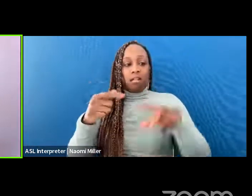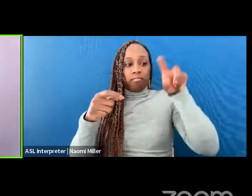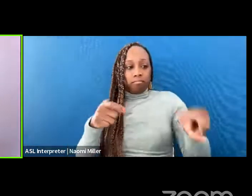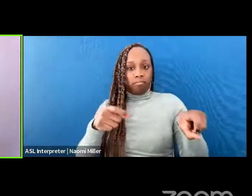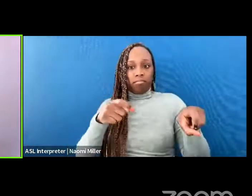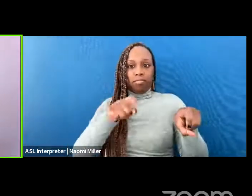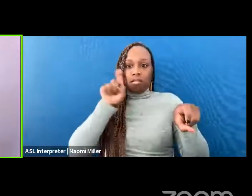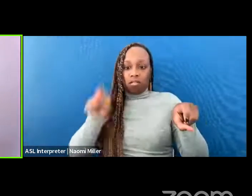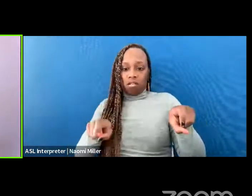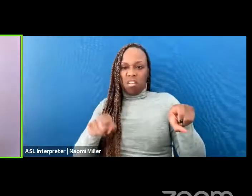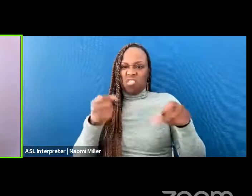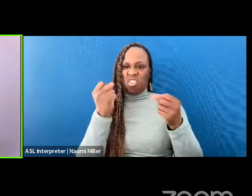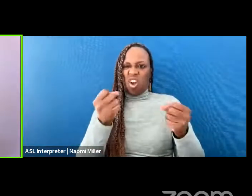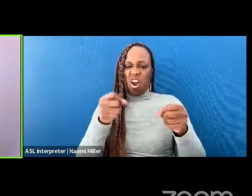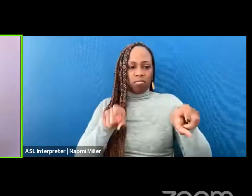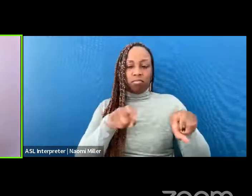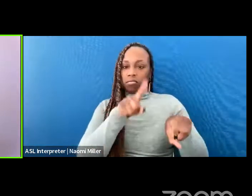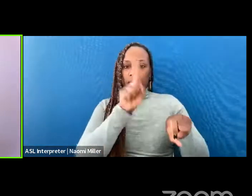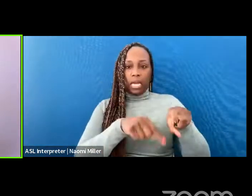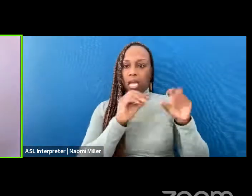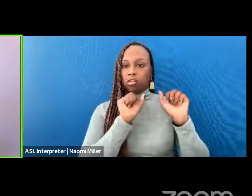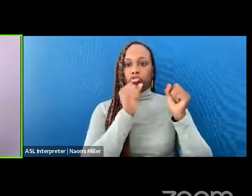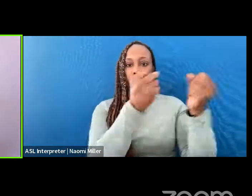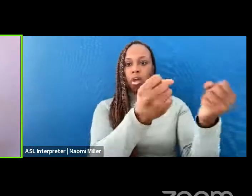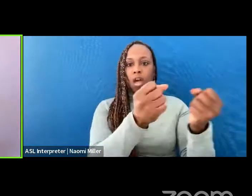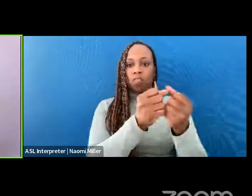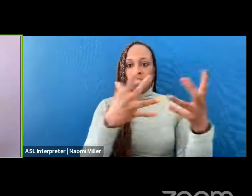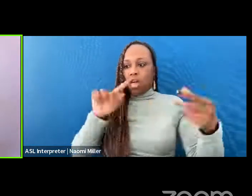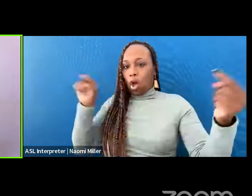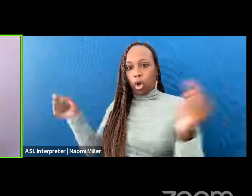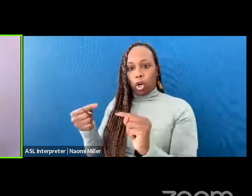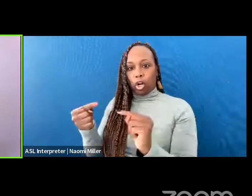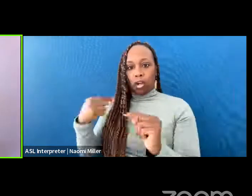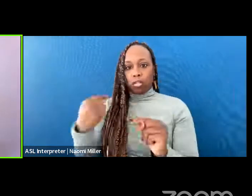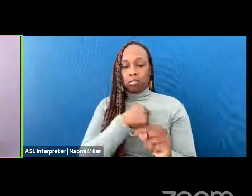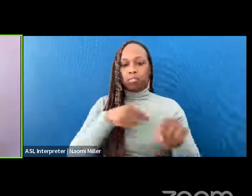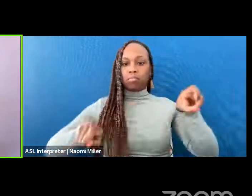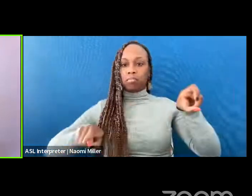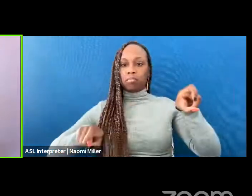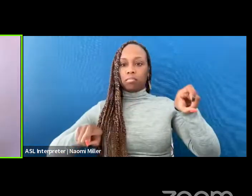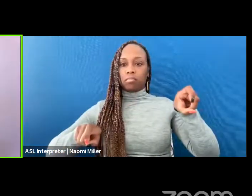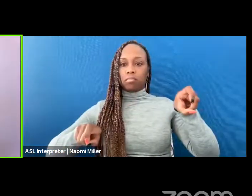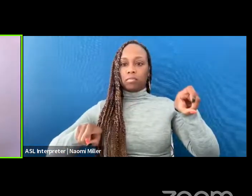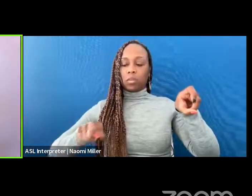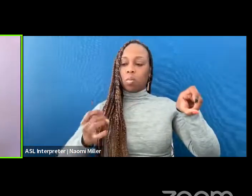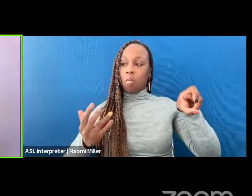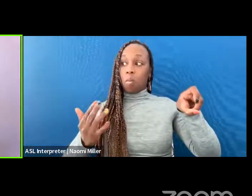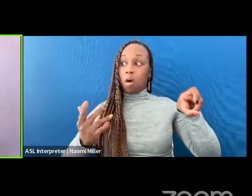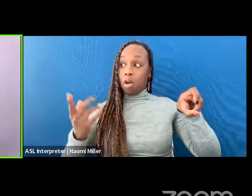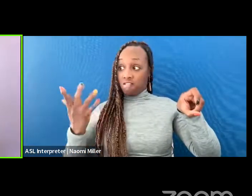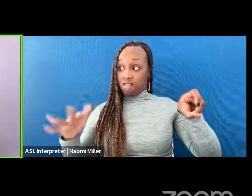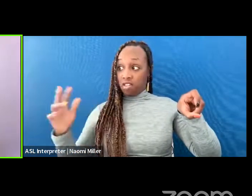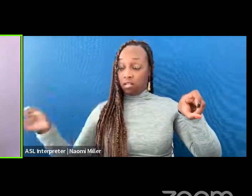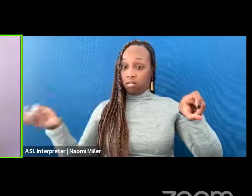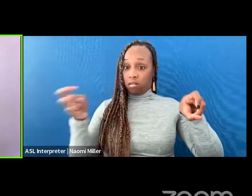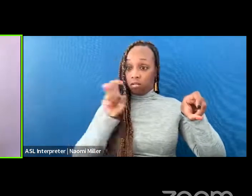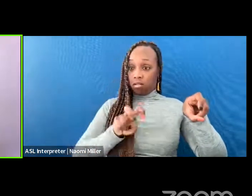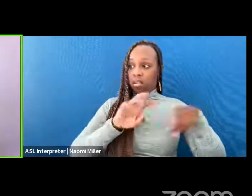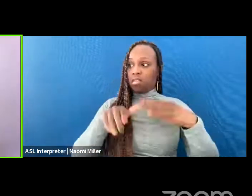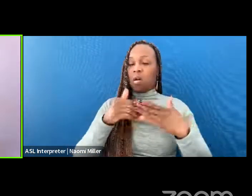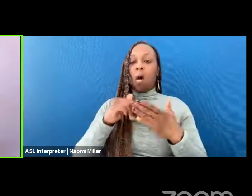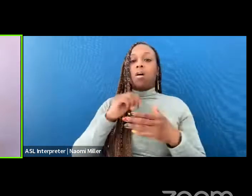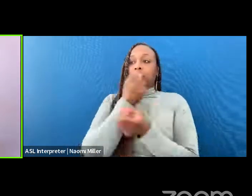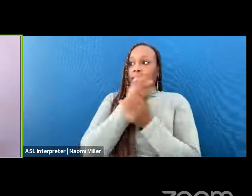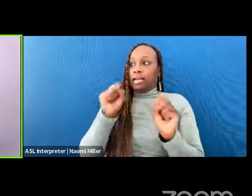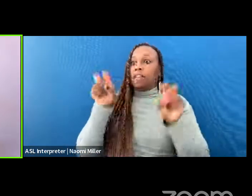off, so that he could not move the cart without injuring us. We waited there like that until she got back and everyone was safely